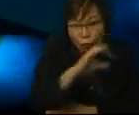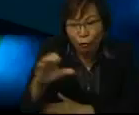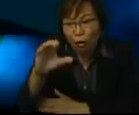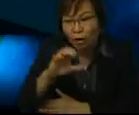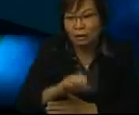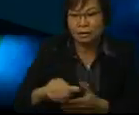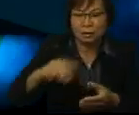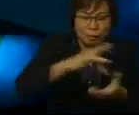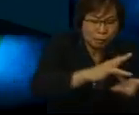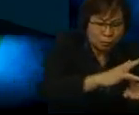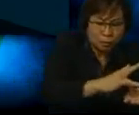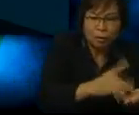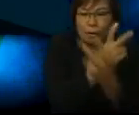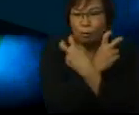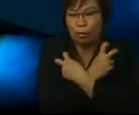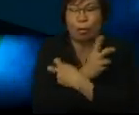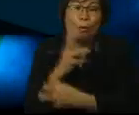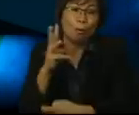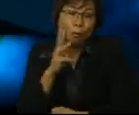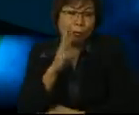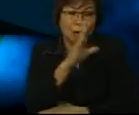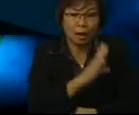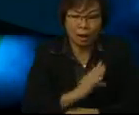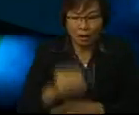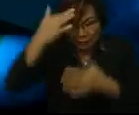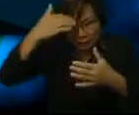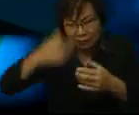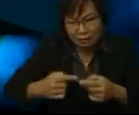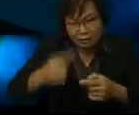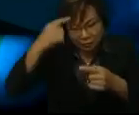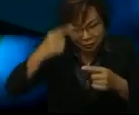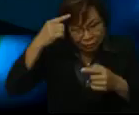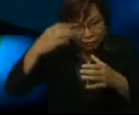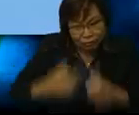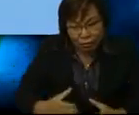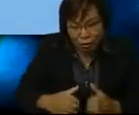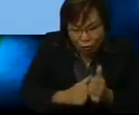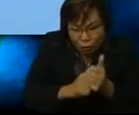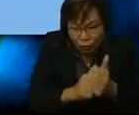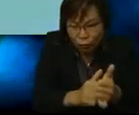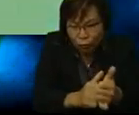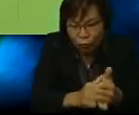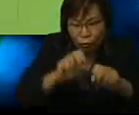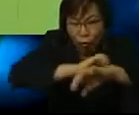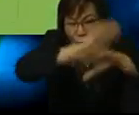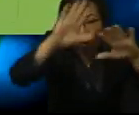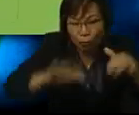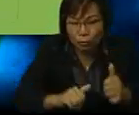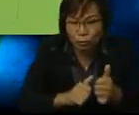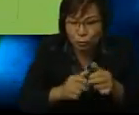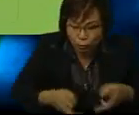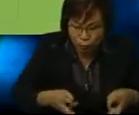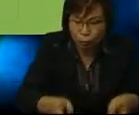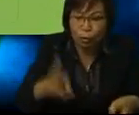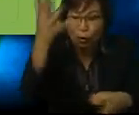poison Frogville's water source and decided to follow a very obvious trail. The beautiful water of